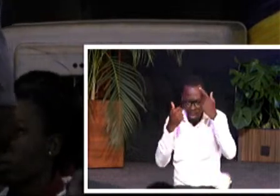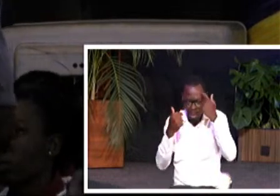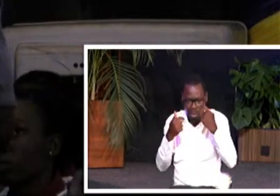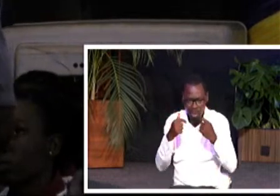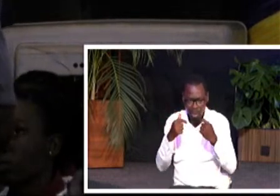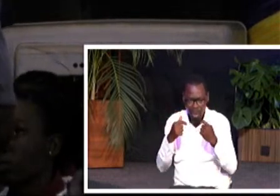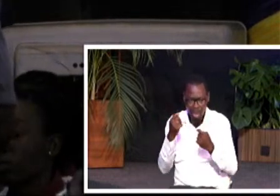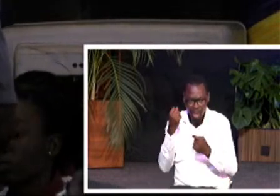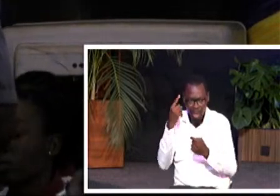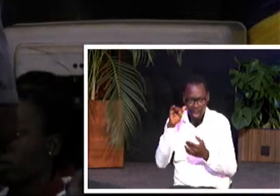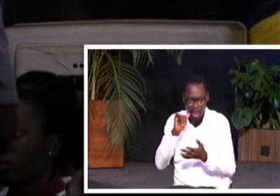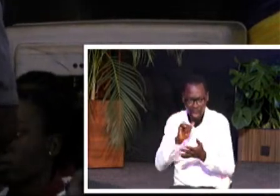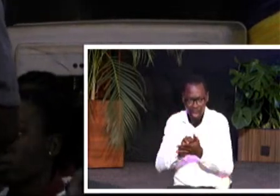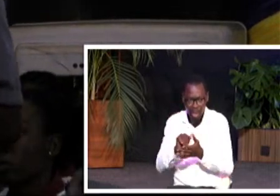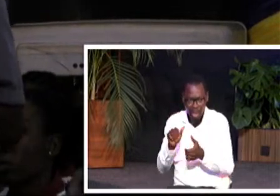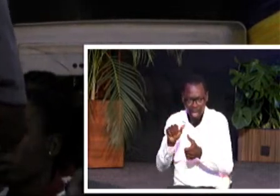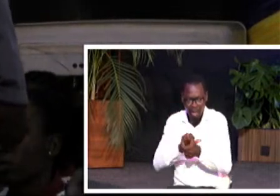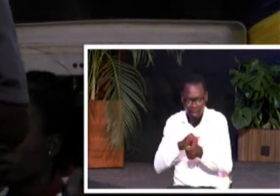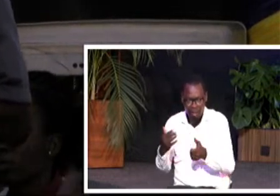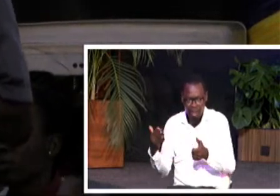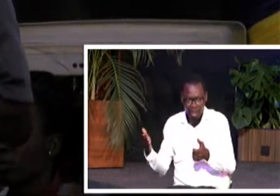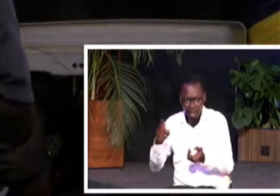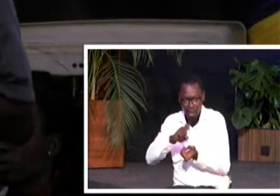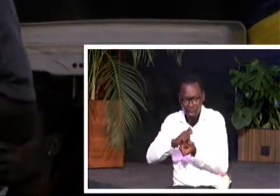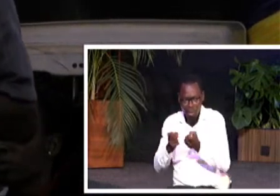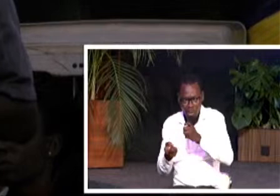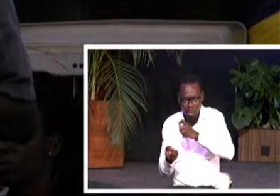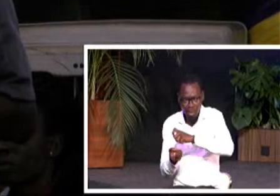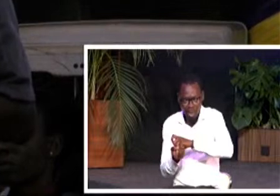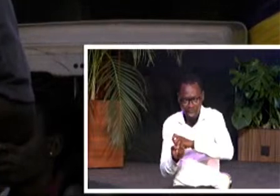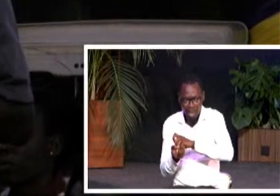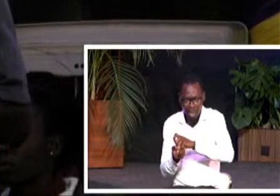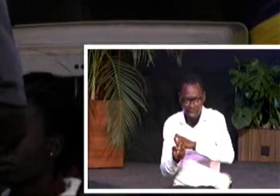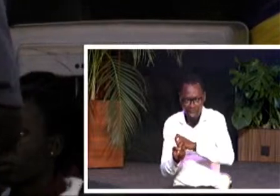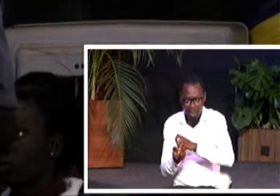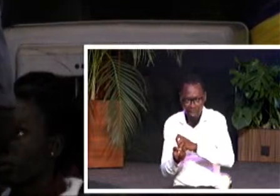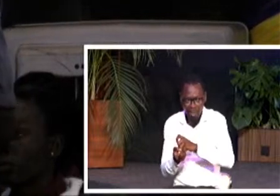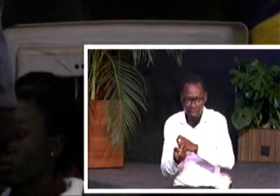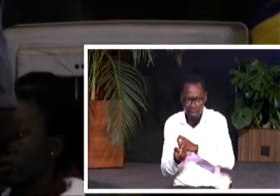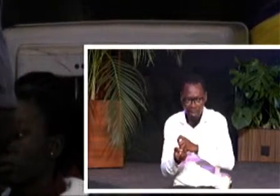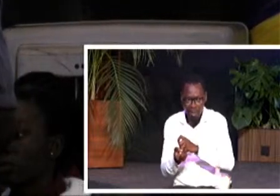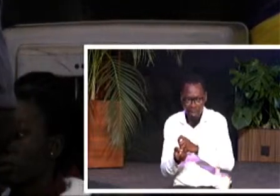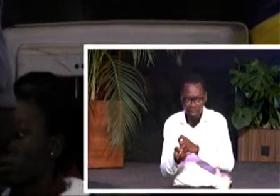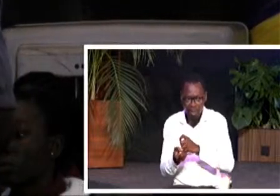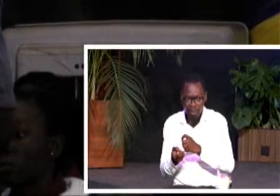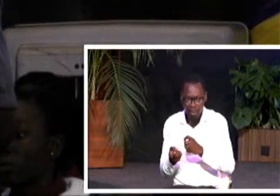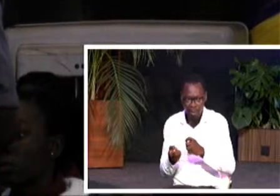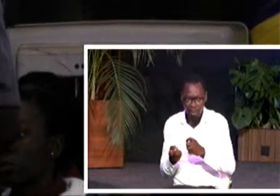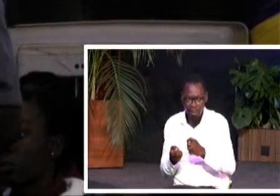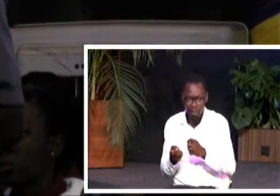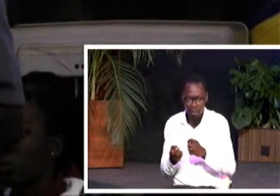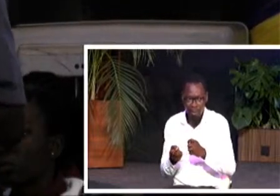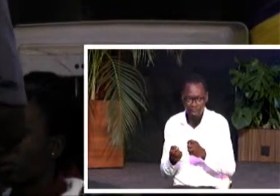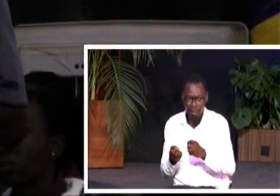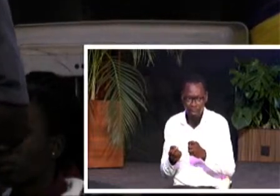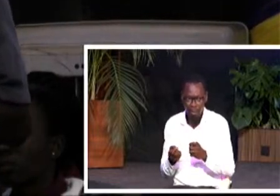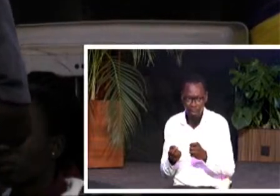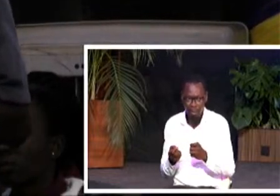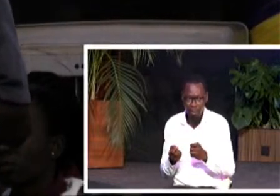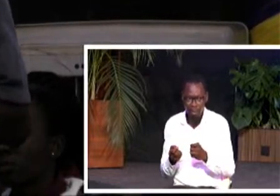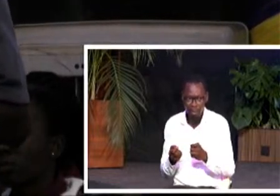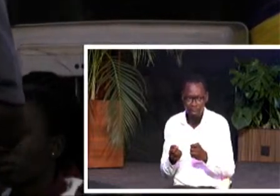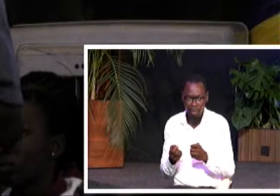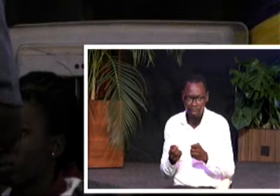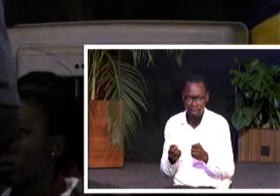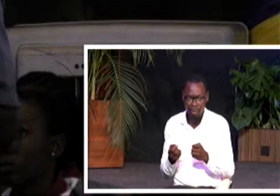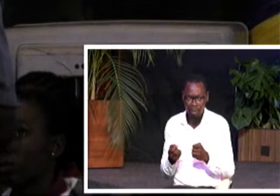that everything is going to change with the way we interact with our environment. Phones are going to fade away, and we are going to start reacting